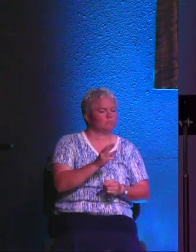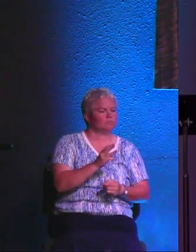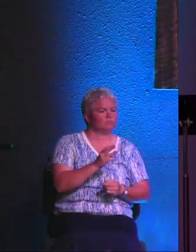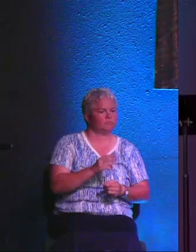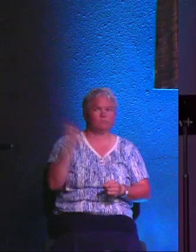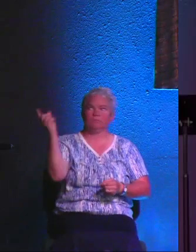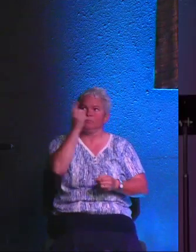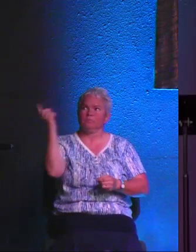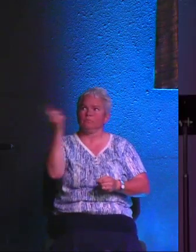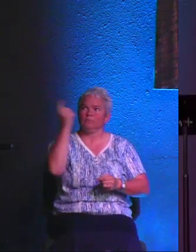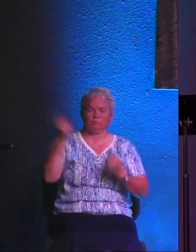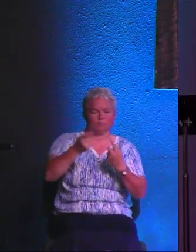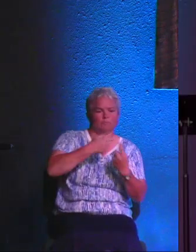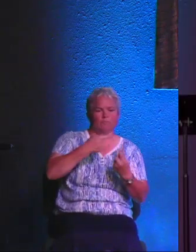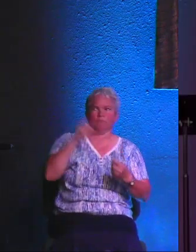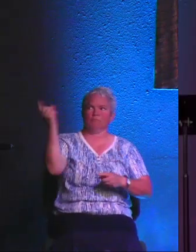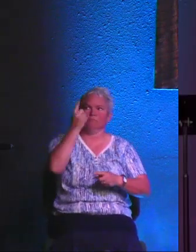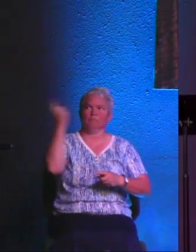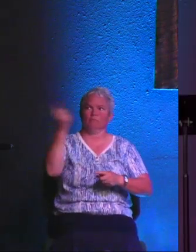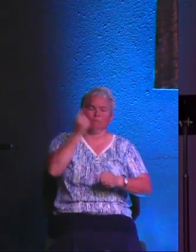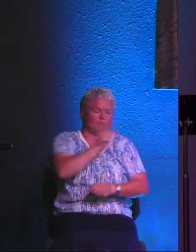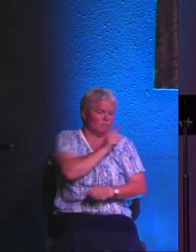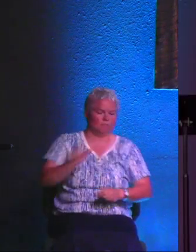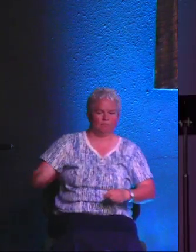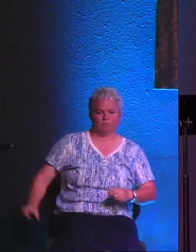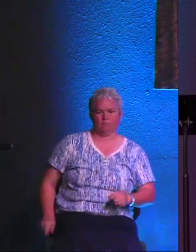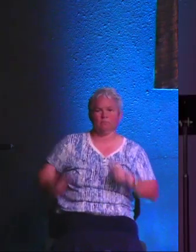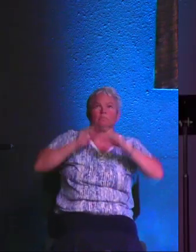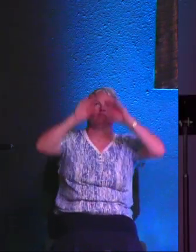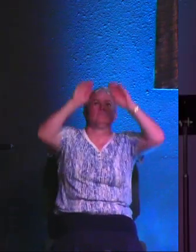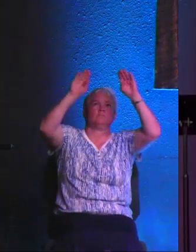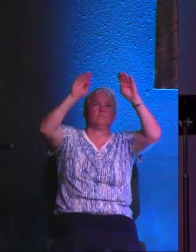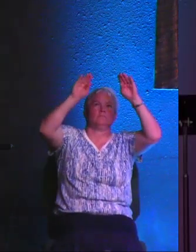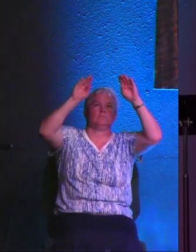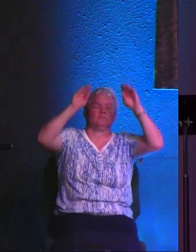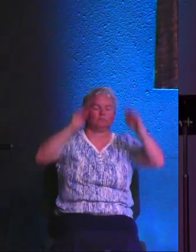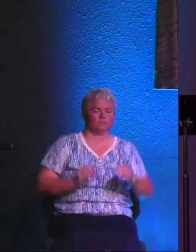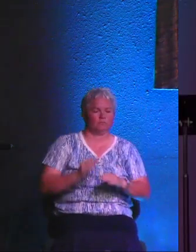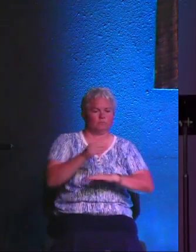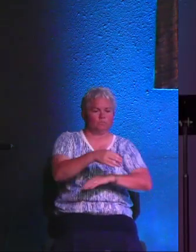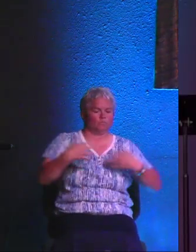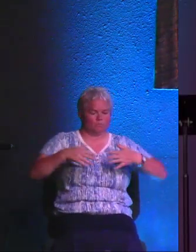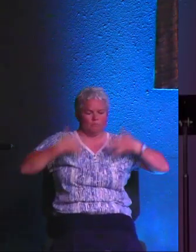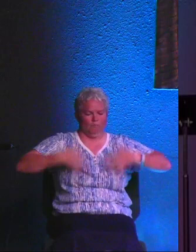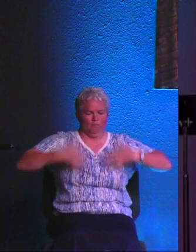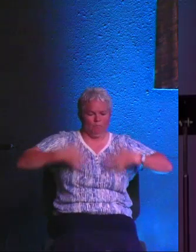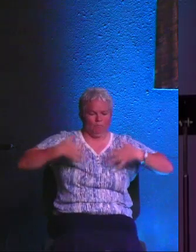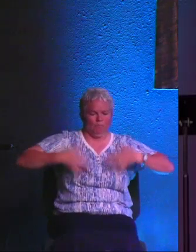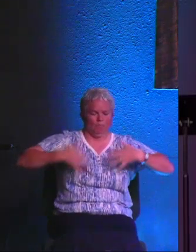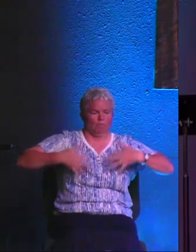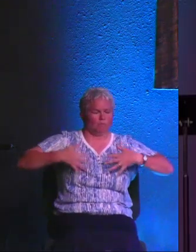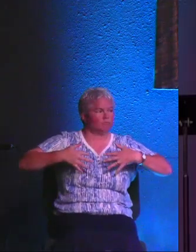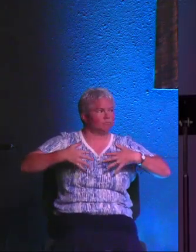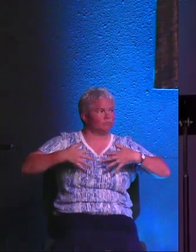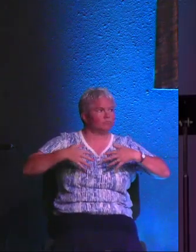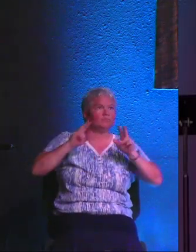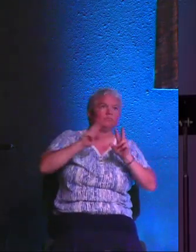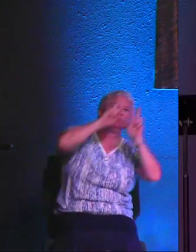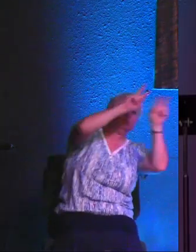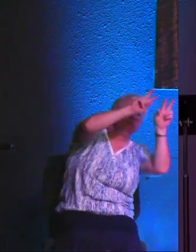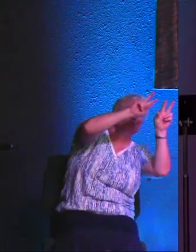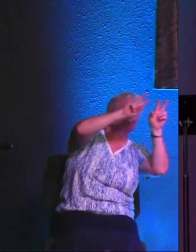And from everlasting to everlasting is the Lord's love to those who fear him and reverence